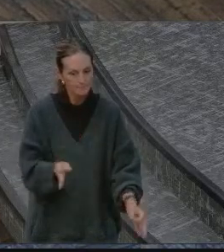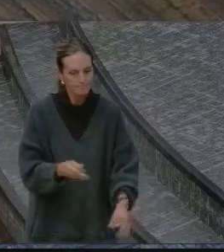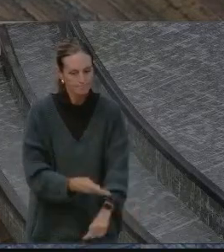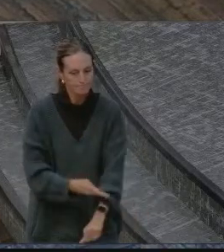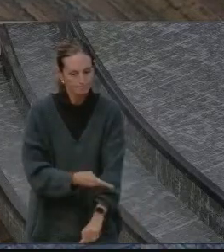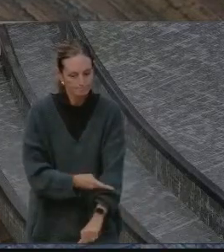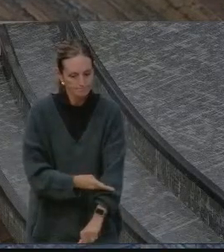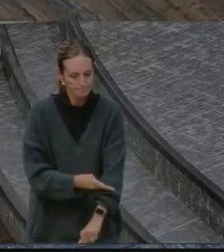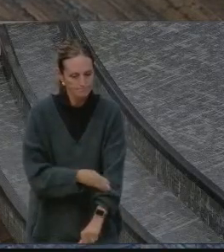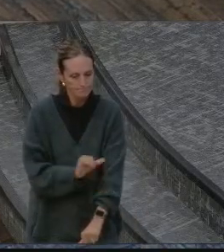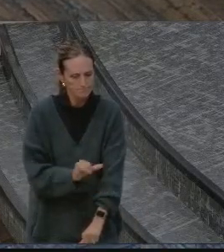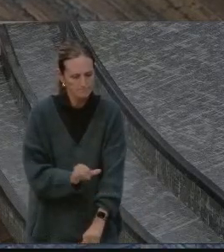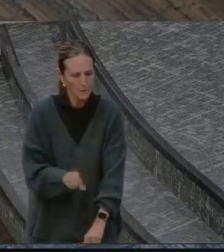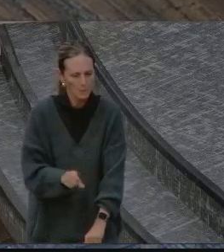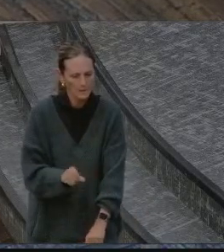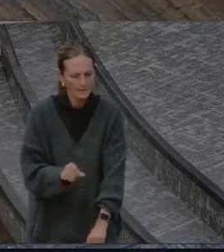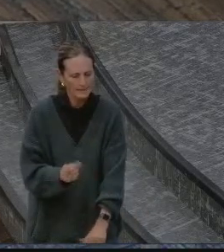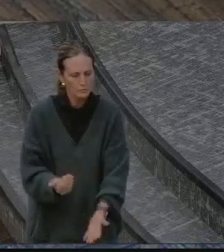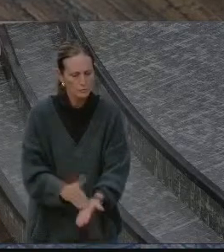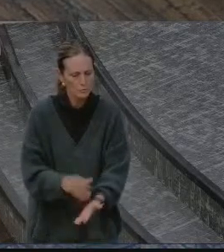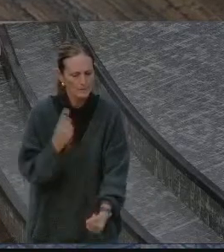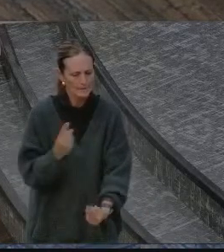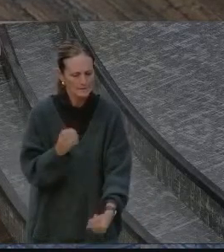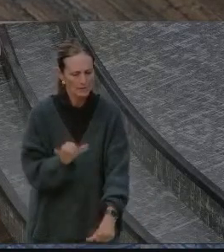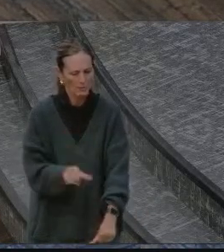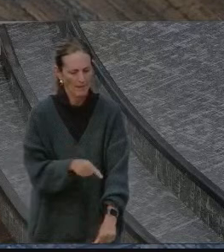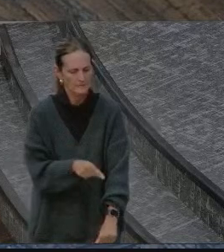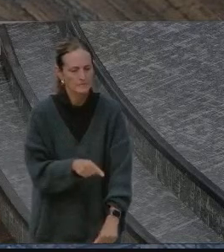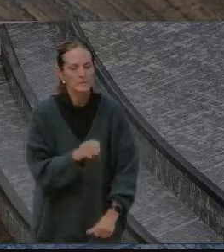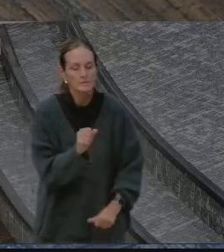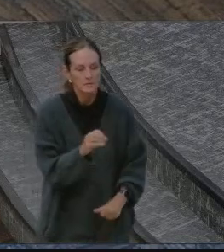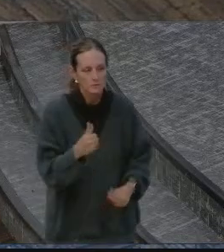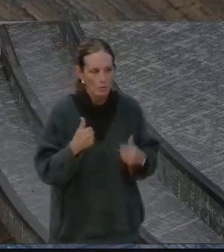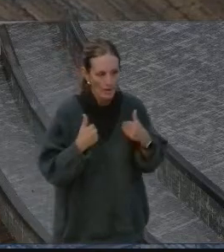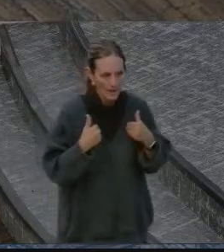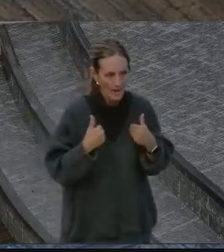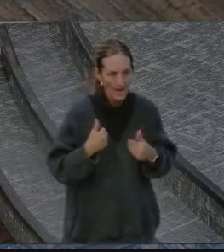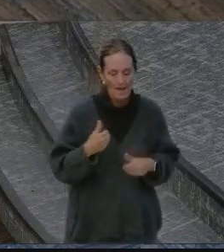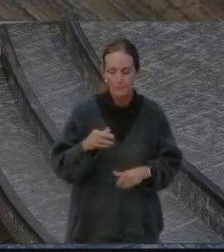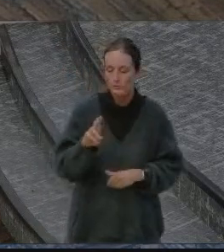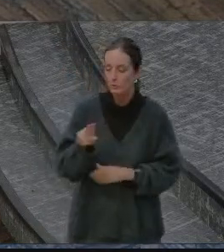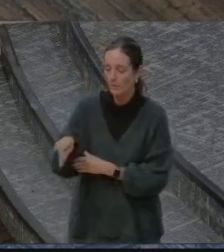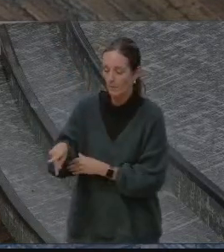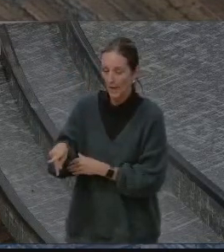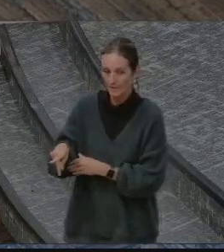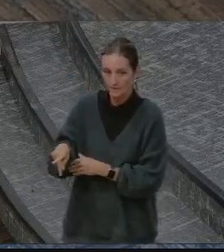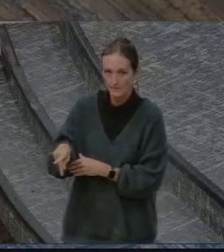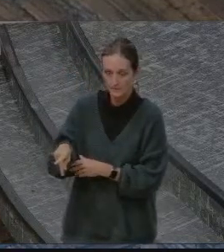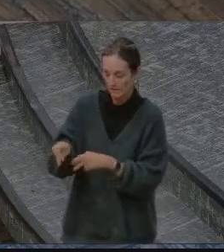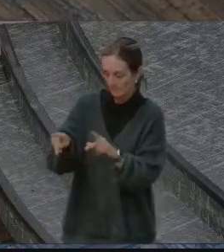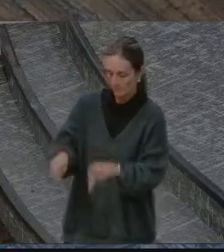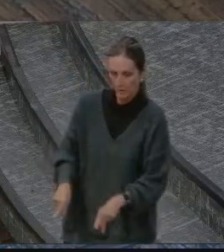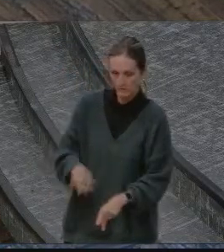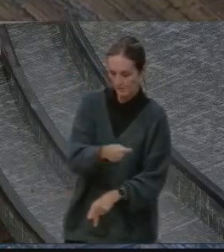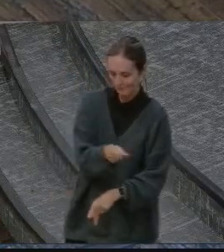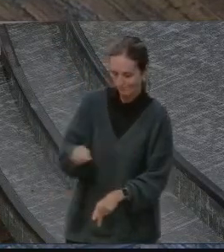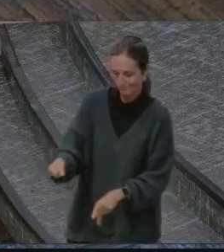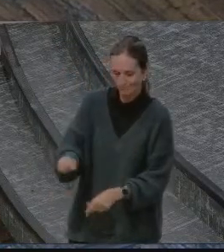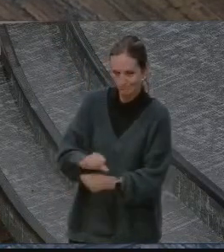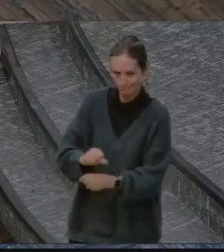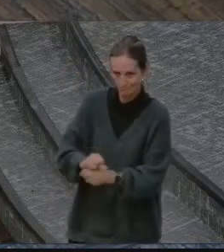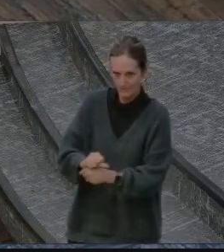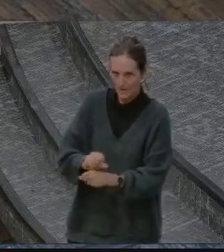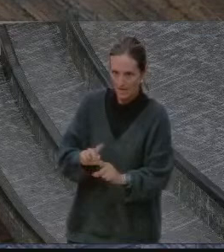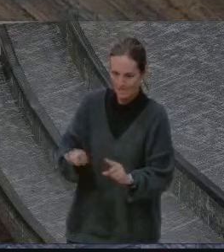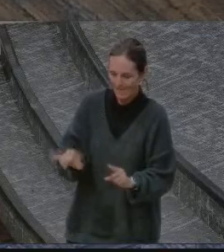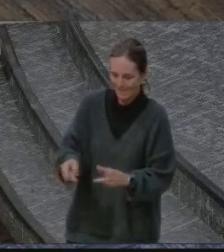we had a director of restorative practices. I don't believe that position exists anymore when we are thinking